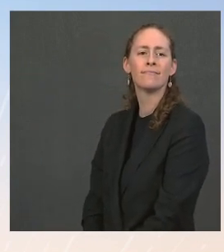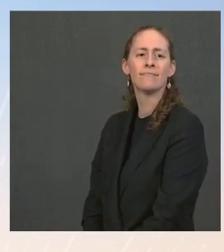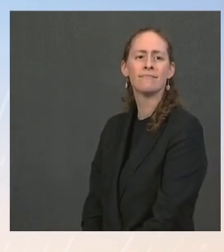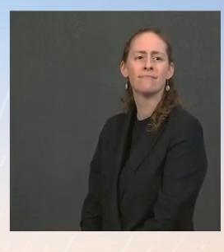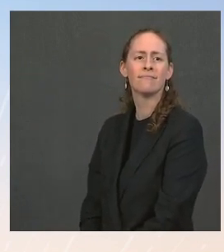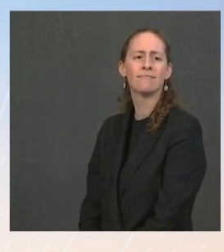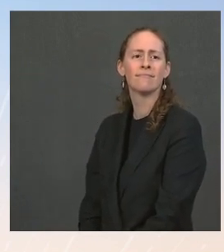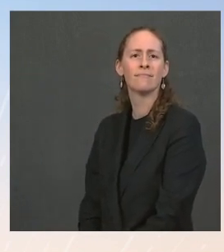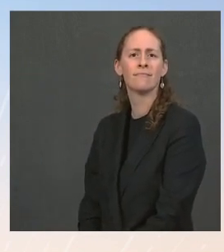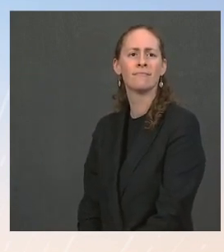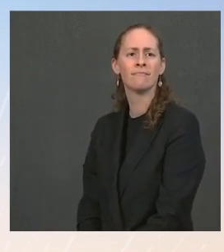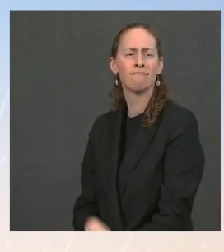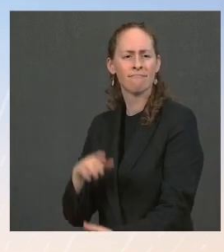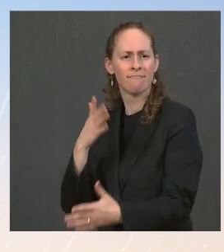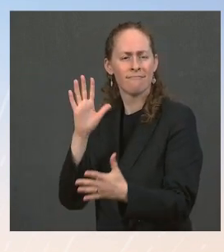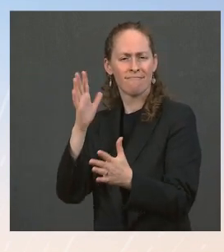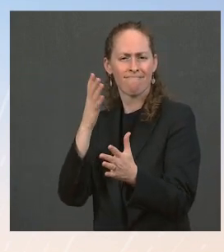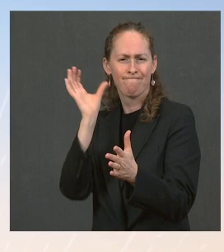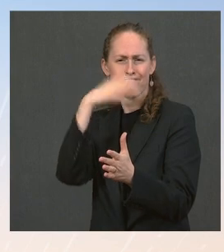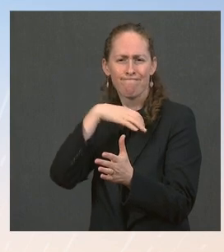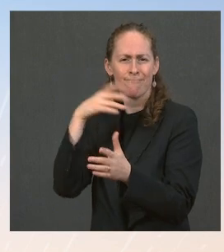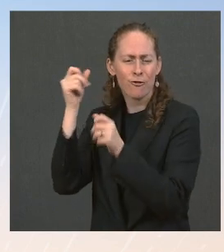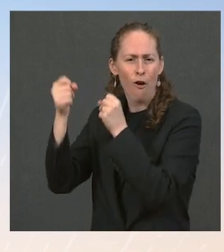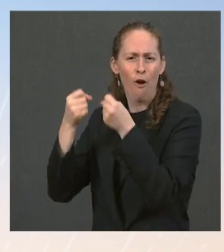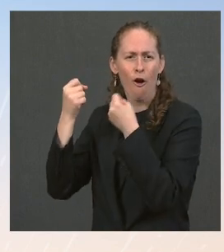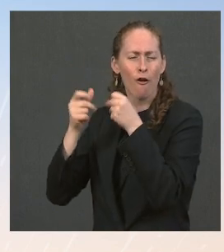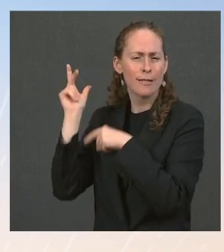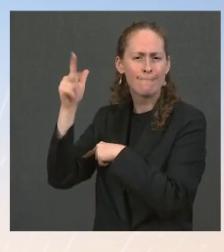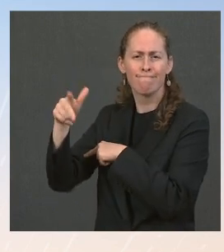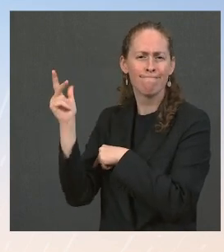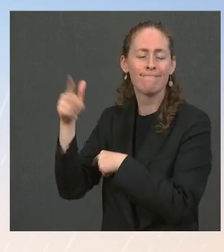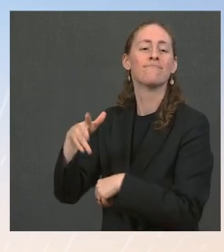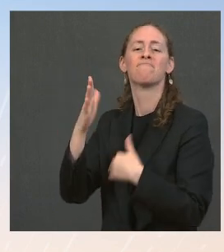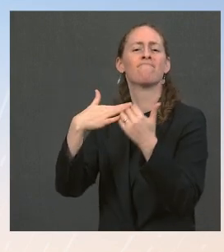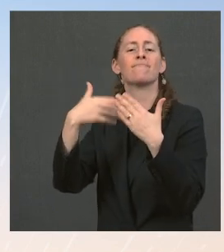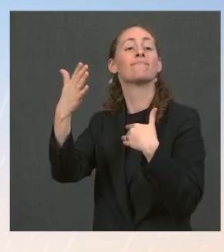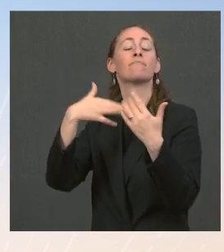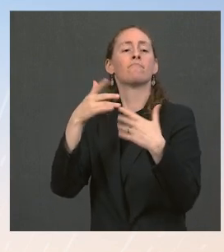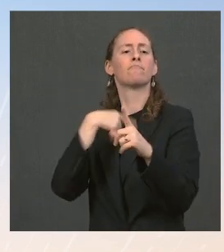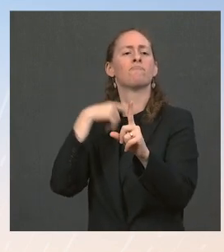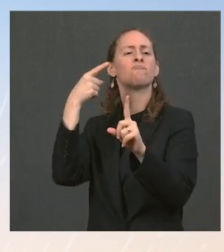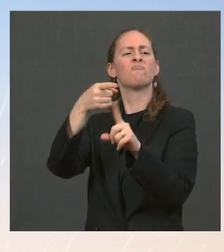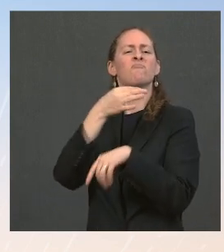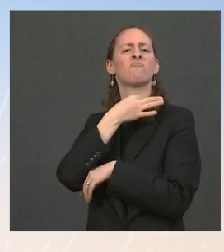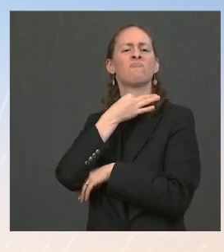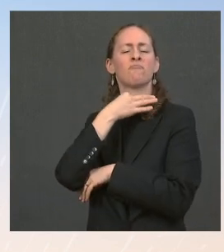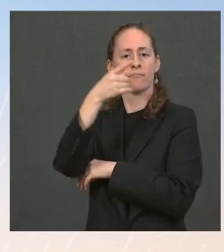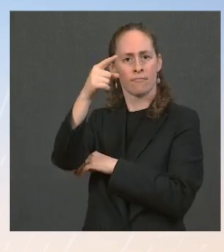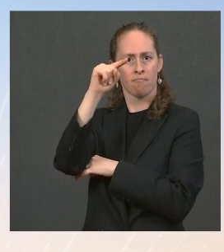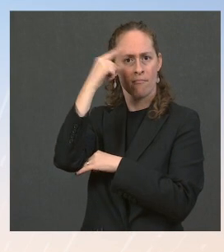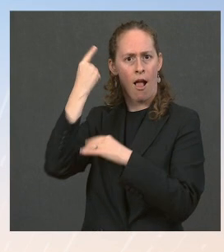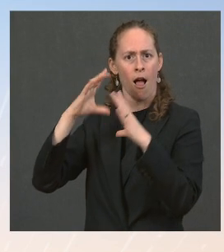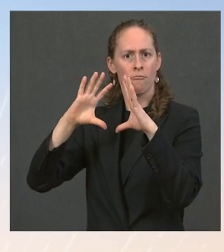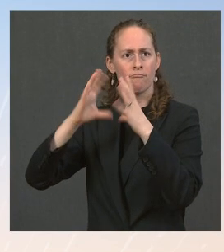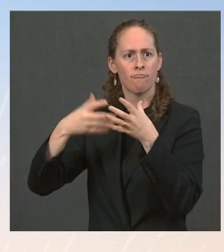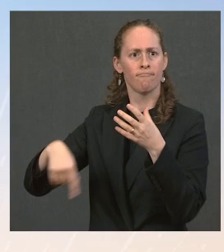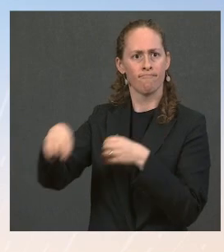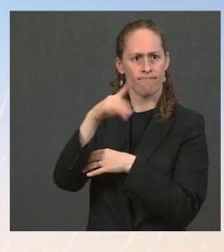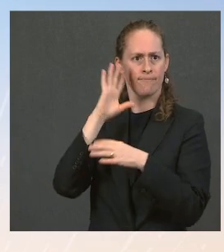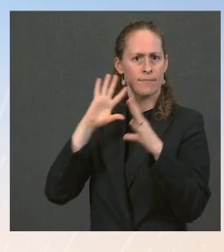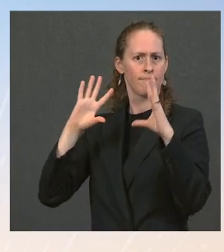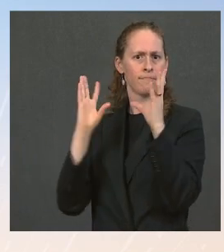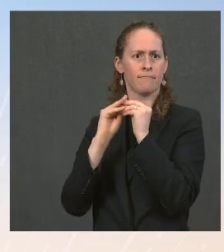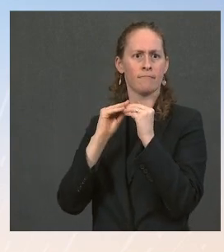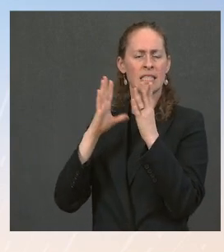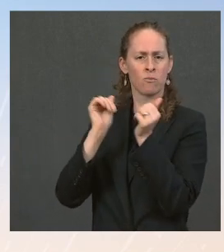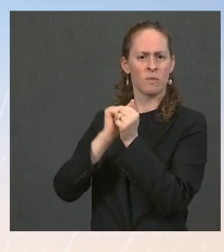issue. Members of the Congressional Black Caucus were here today meeting with the National Security Team, Cedric Richmond